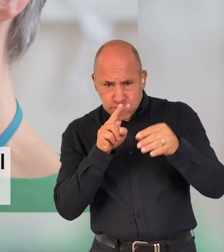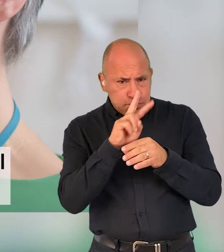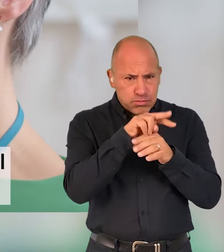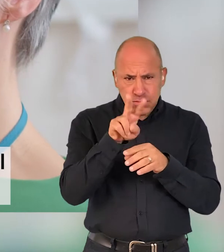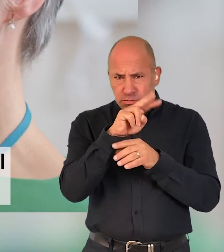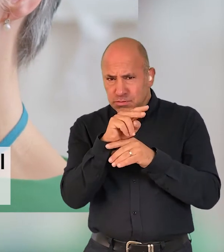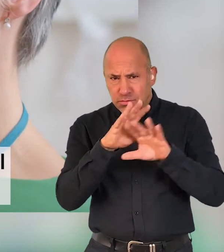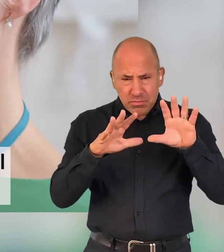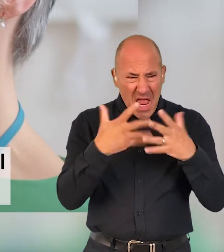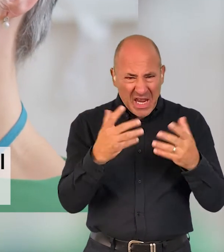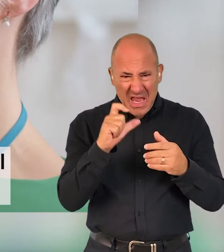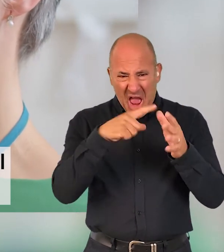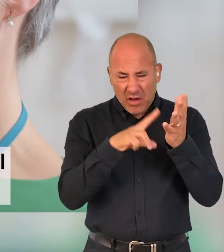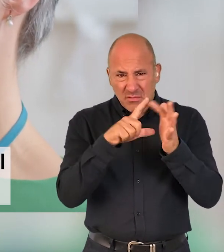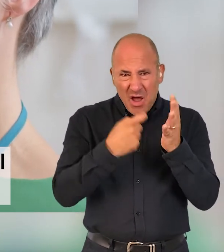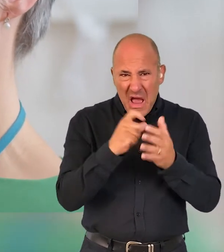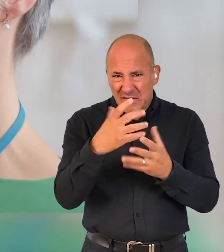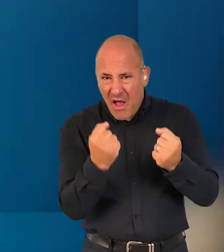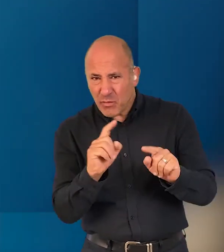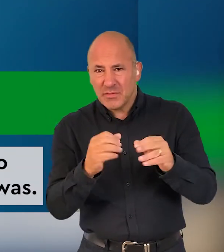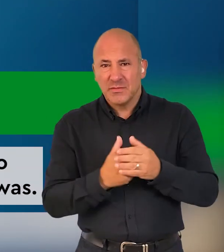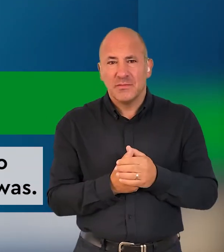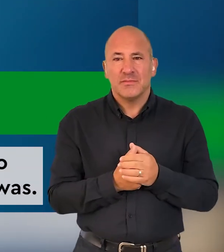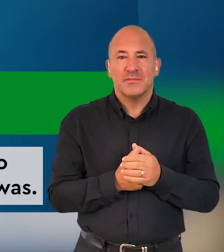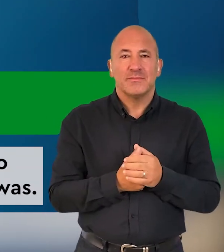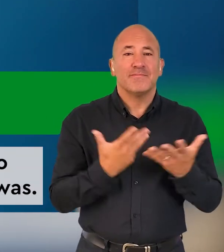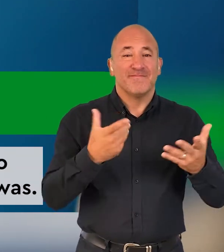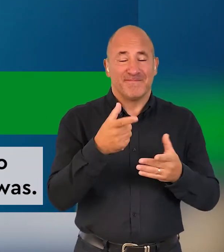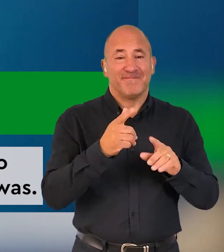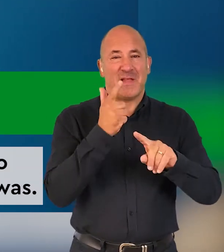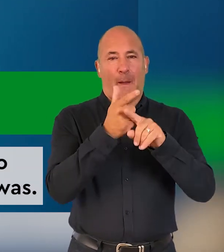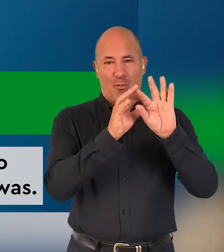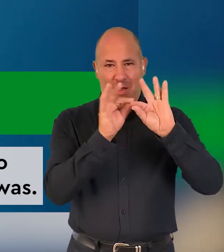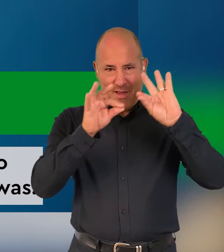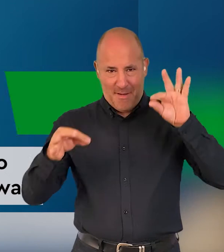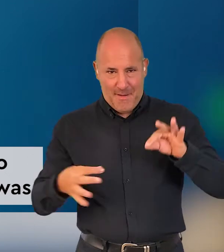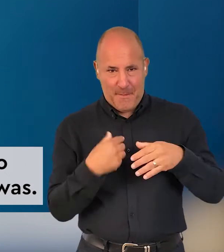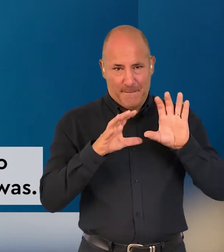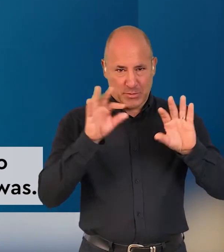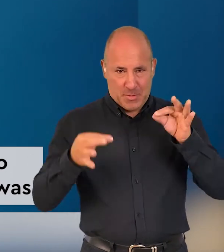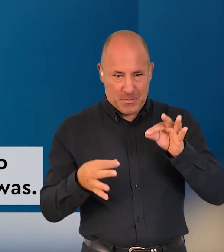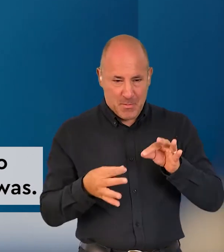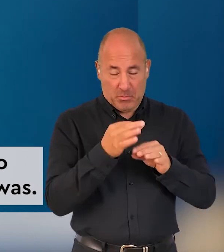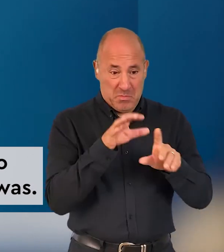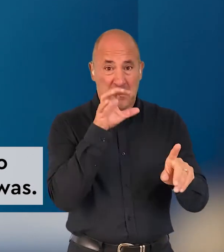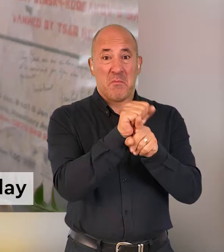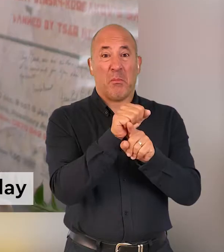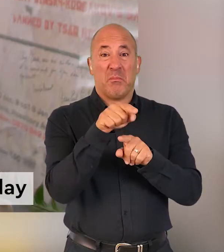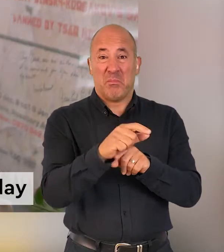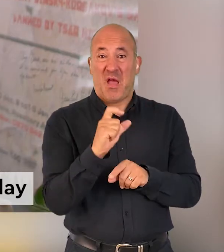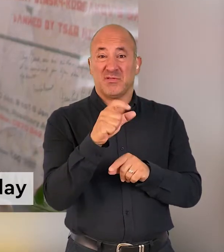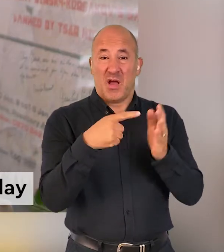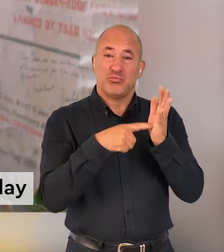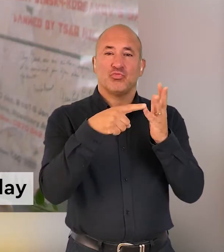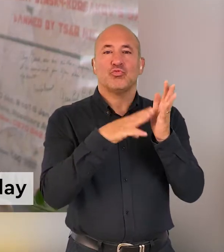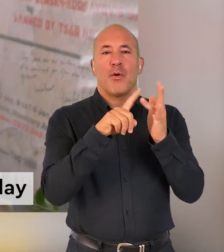round the bowel and look for any signs of cancer. As soon as he entered the camera into my rectum, that was where the tumour was. I had